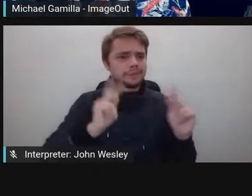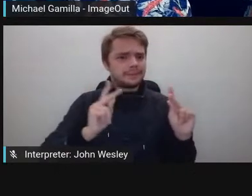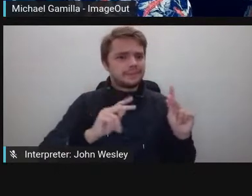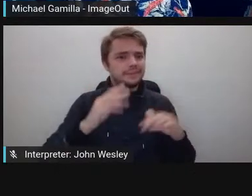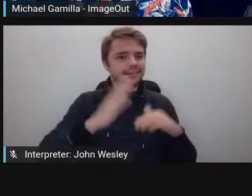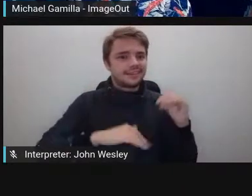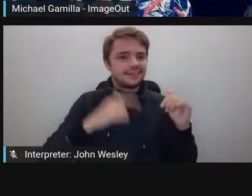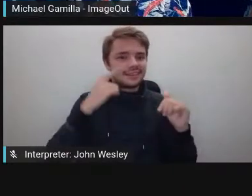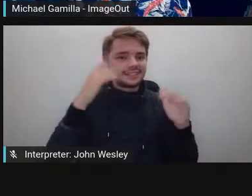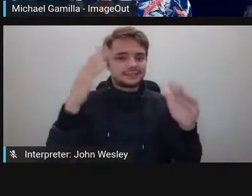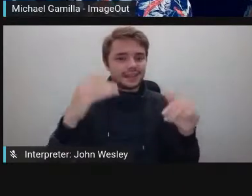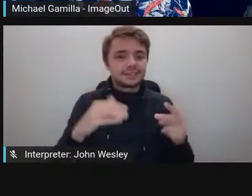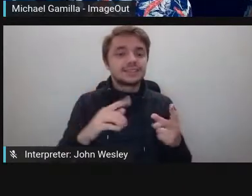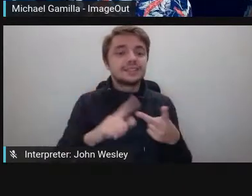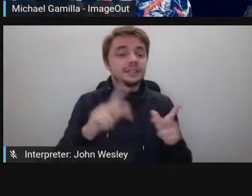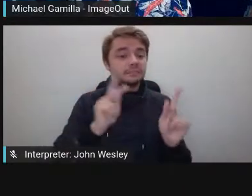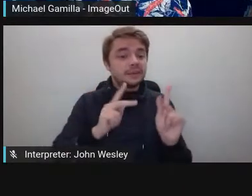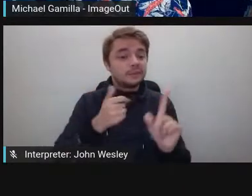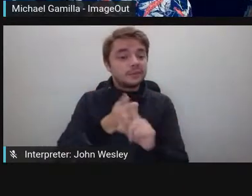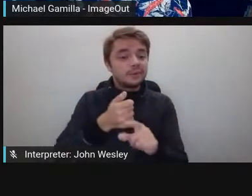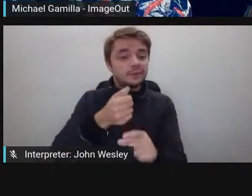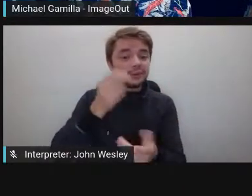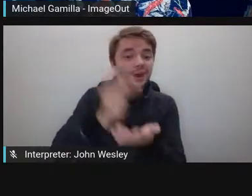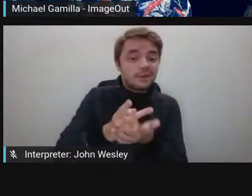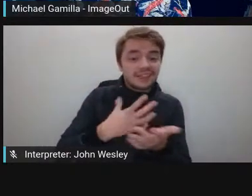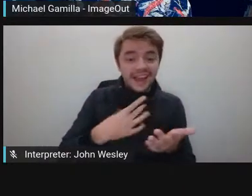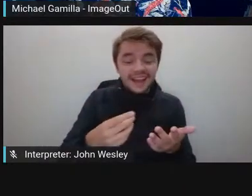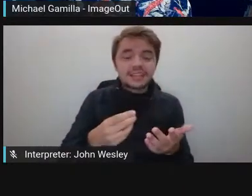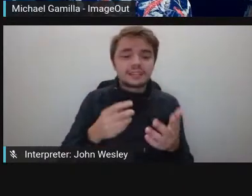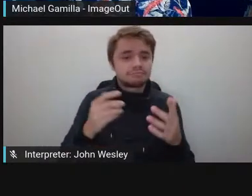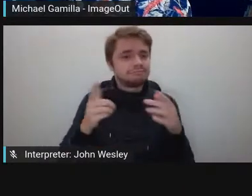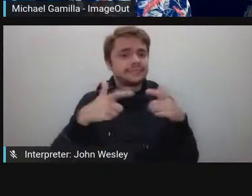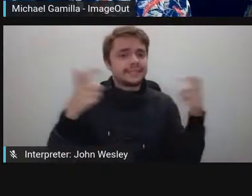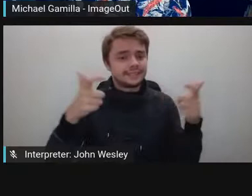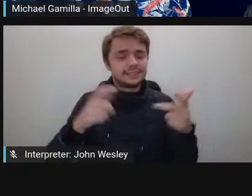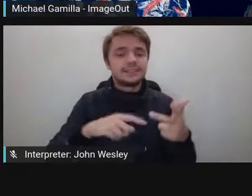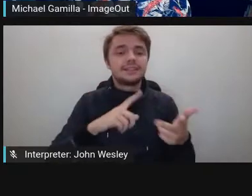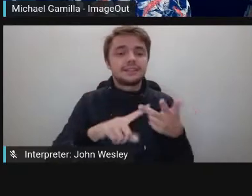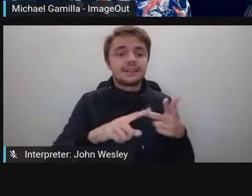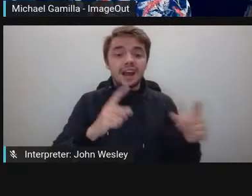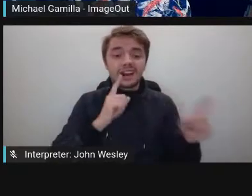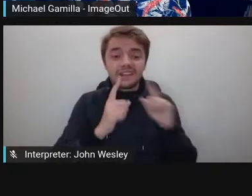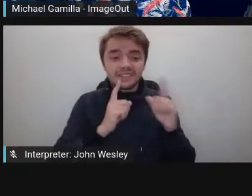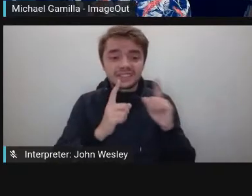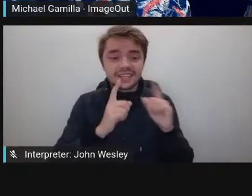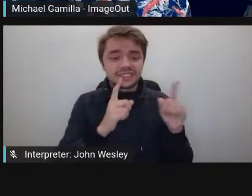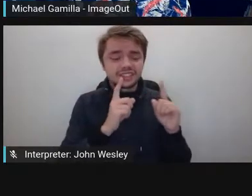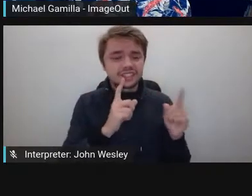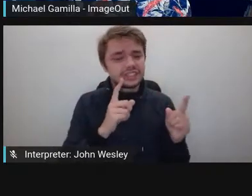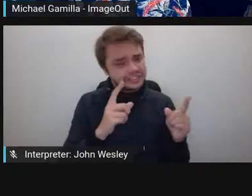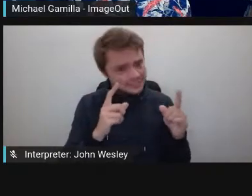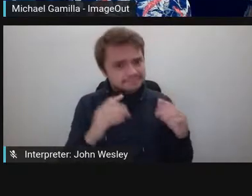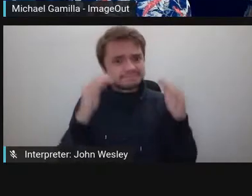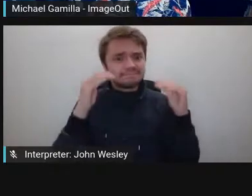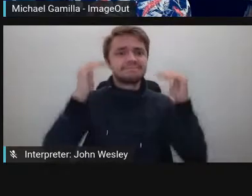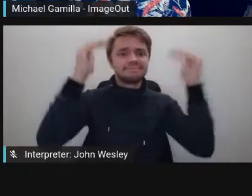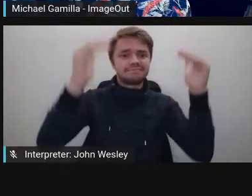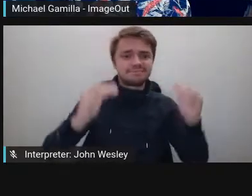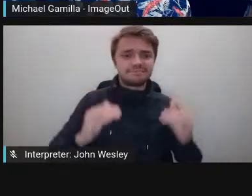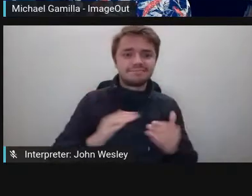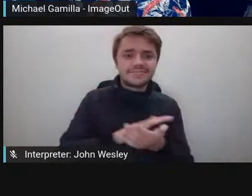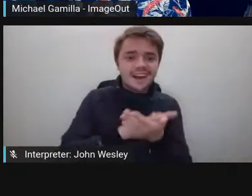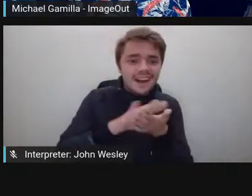following that we've gotten has been bigger than we've expected. The conversations that we've created has also been better than we've expected. And, you know, thankfully, you